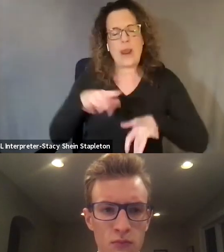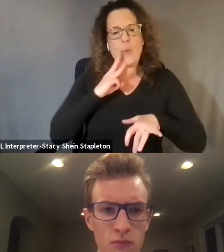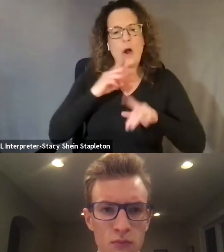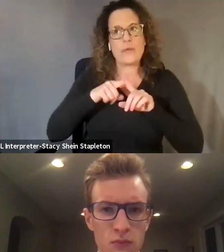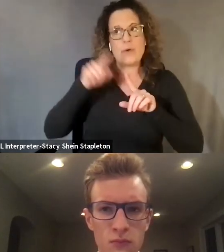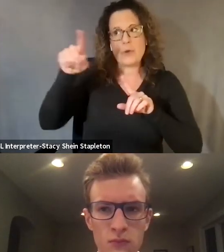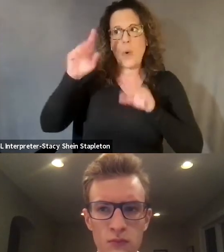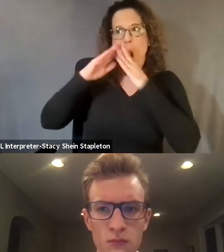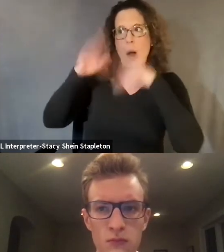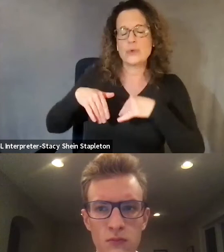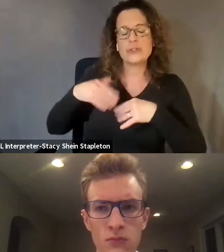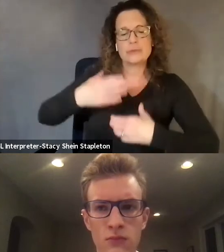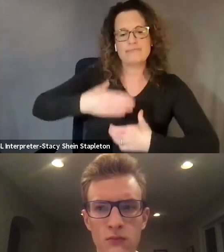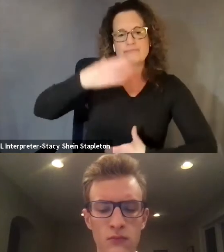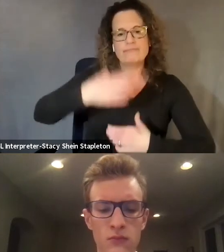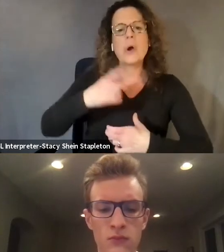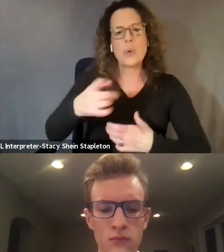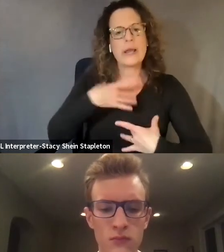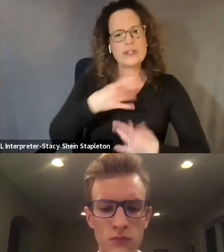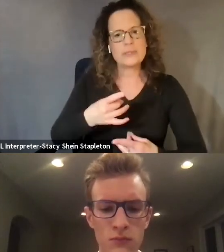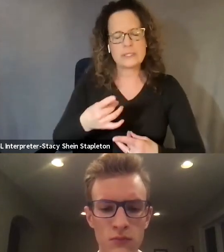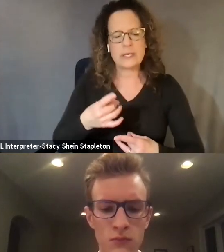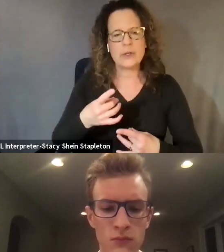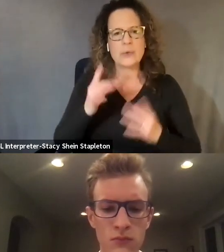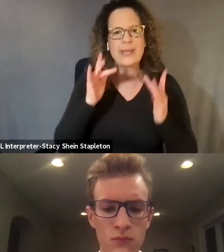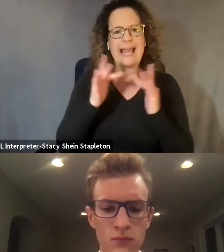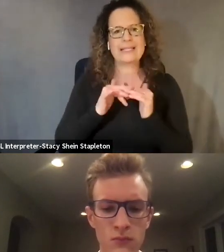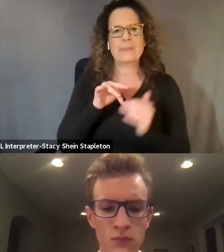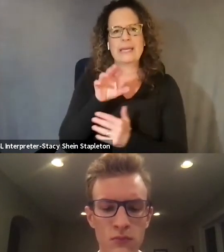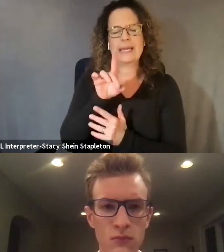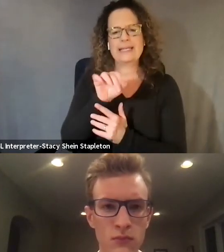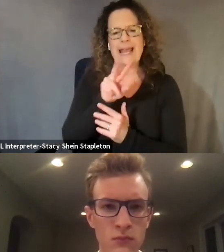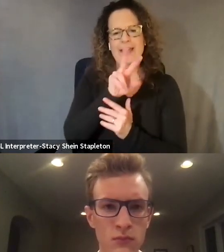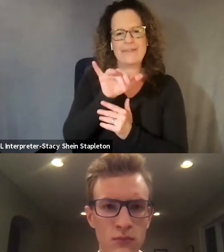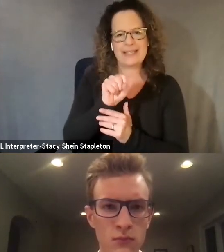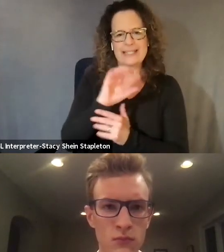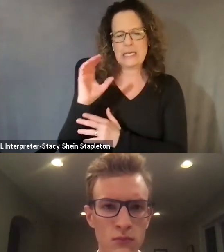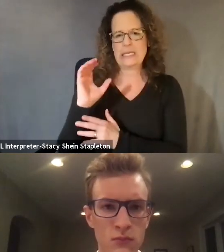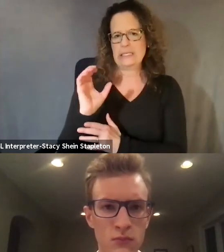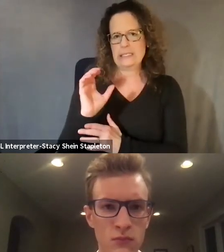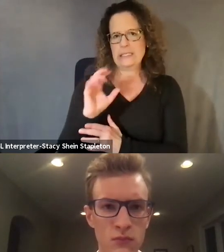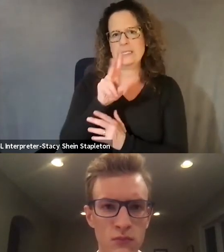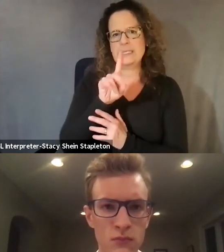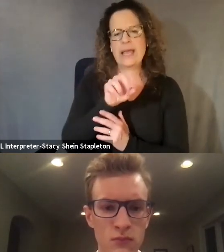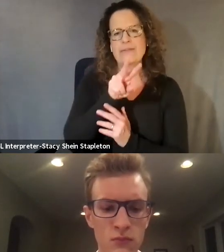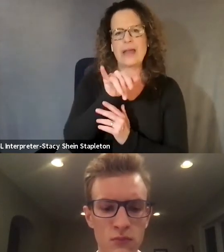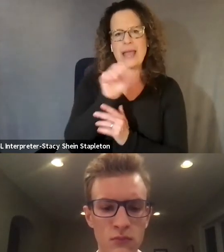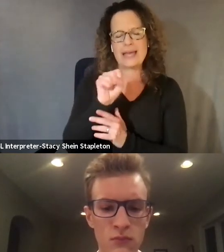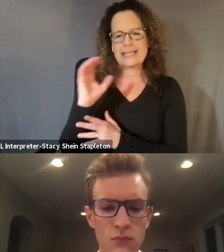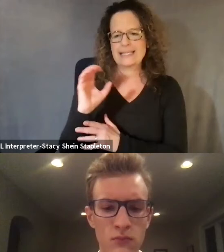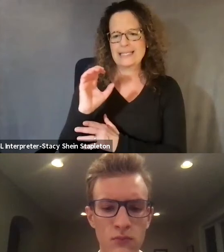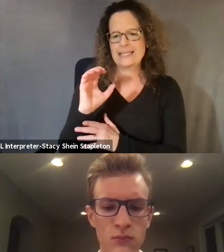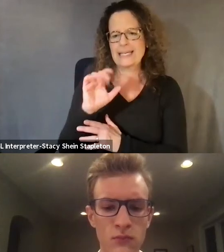of your home, we're interested. You can reach me at Davis C, that's DAVISC,